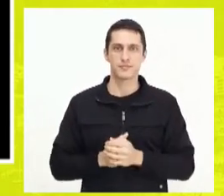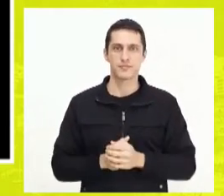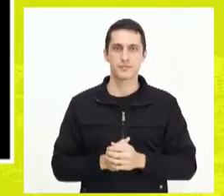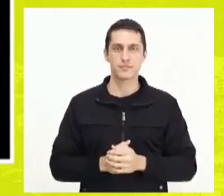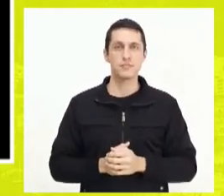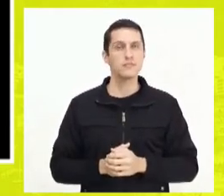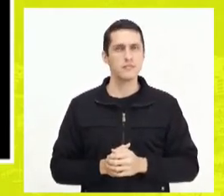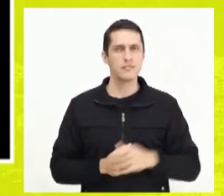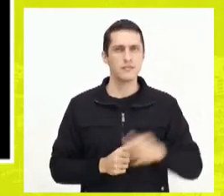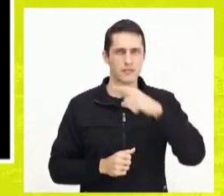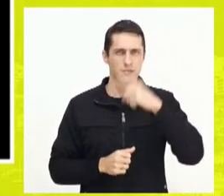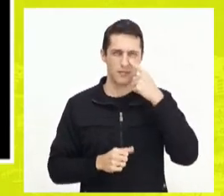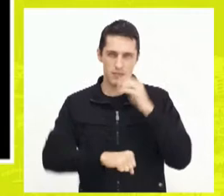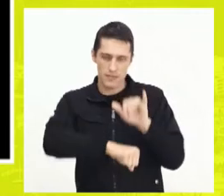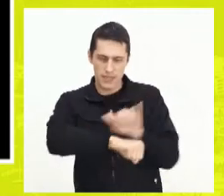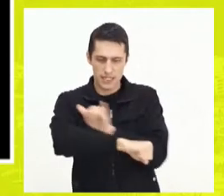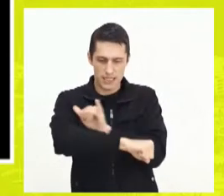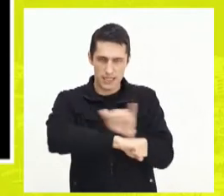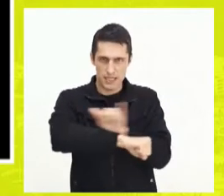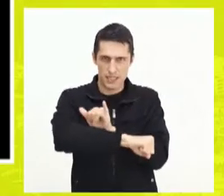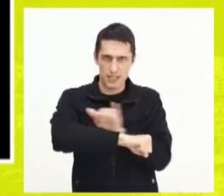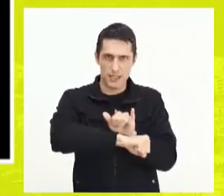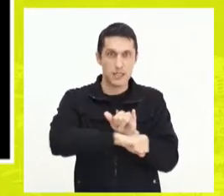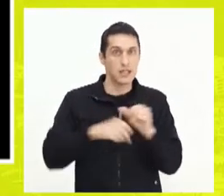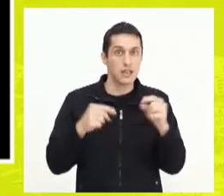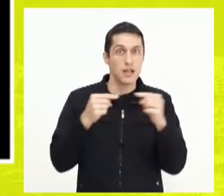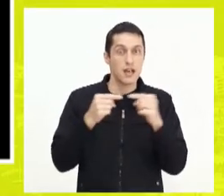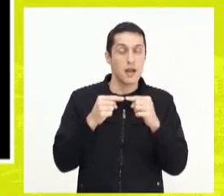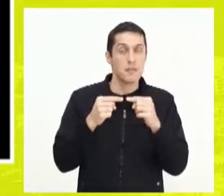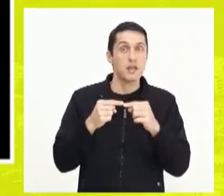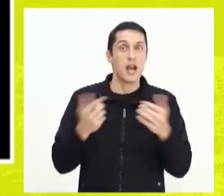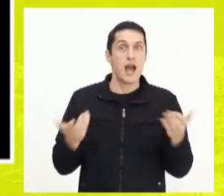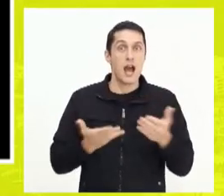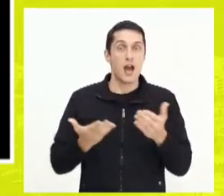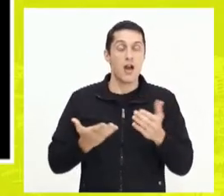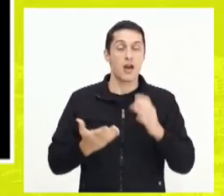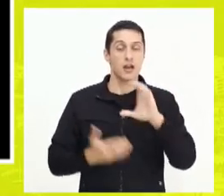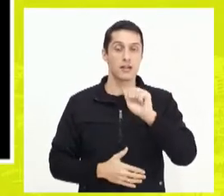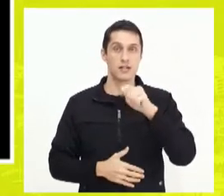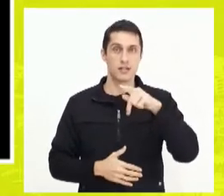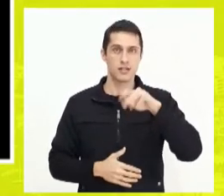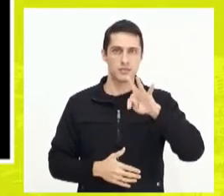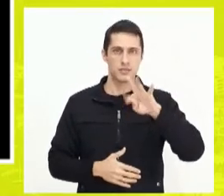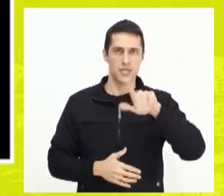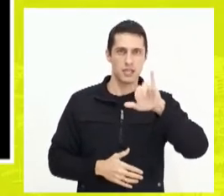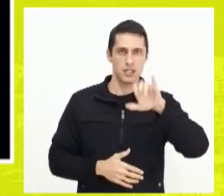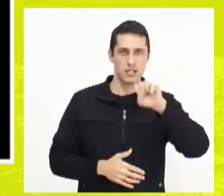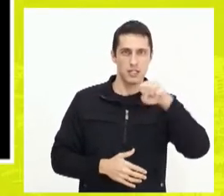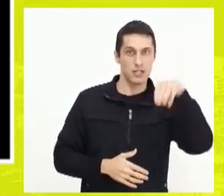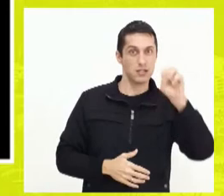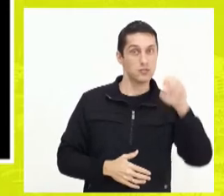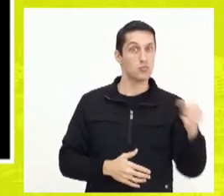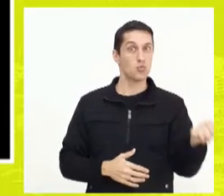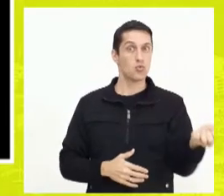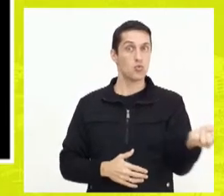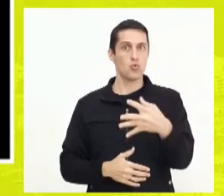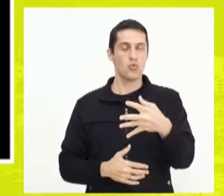that how we can really uh break those strategies